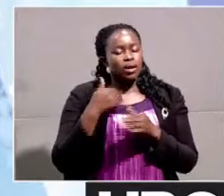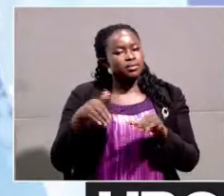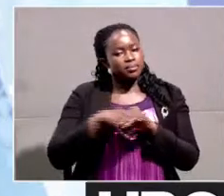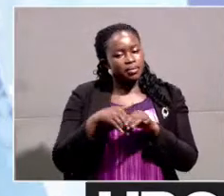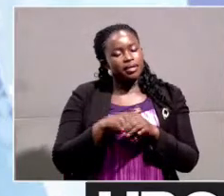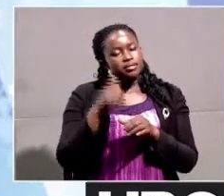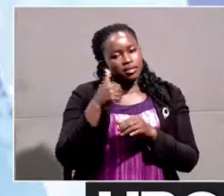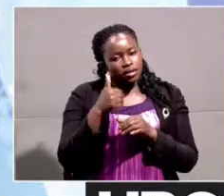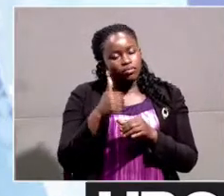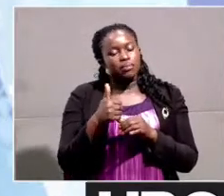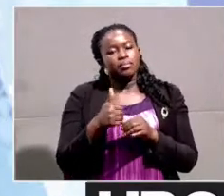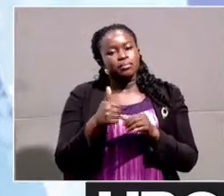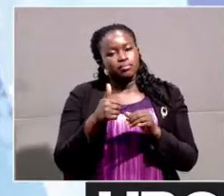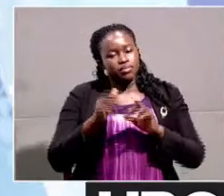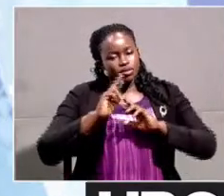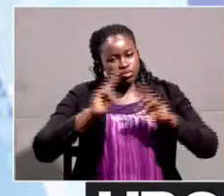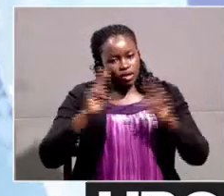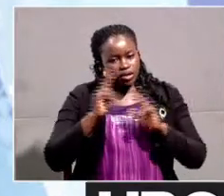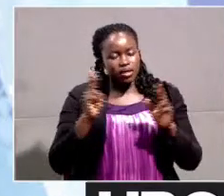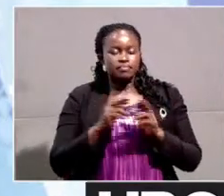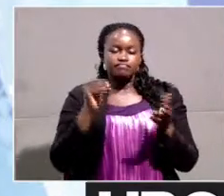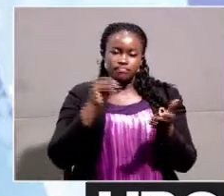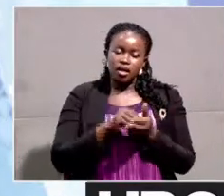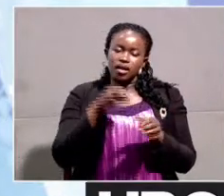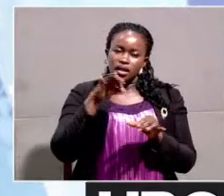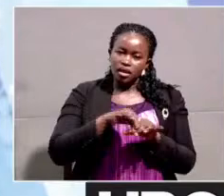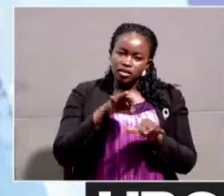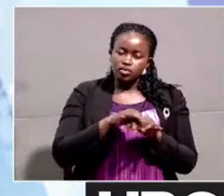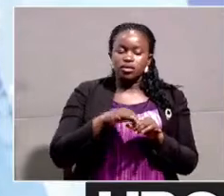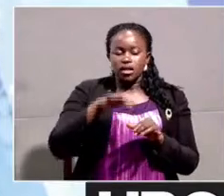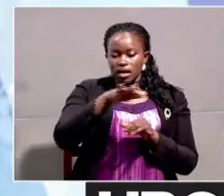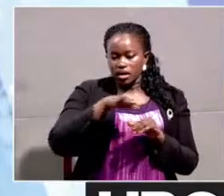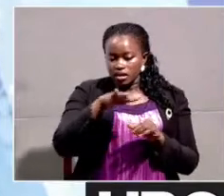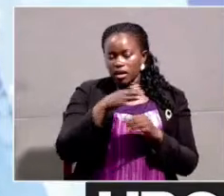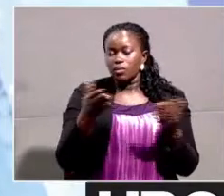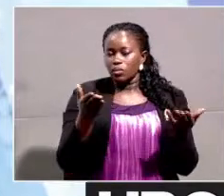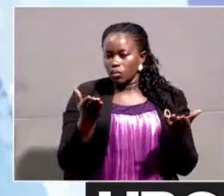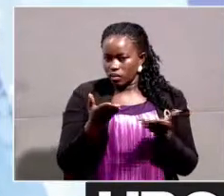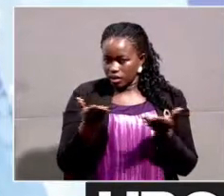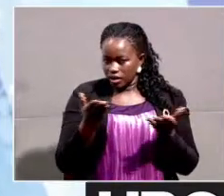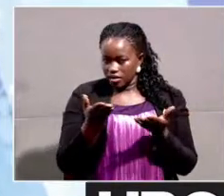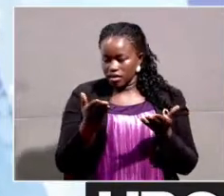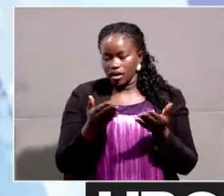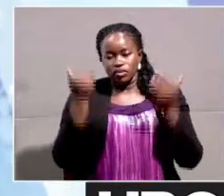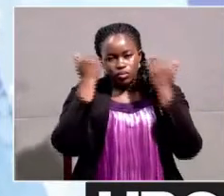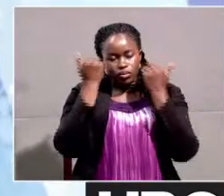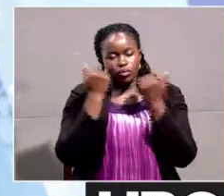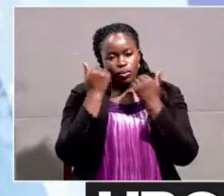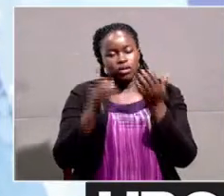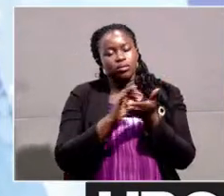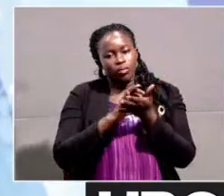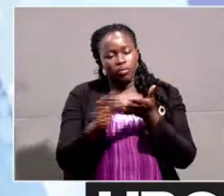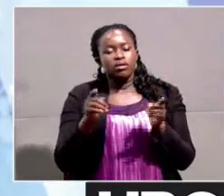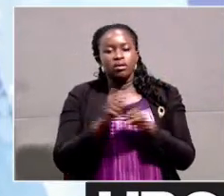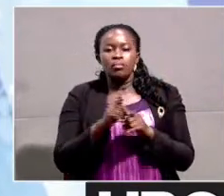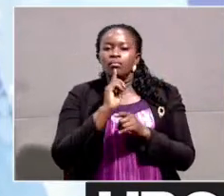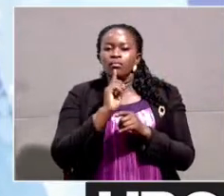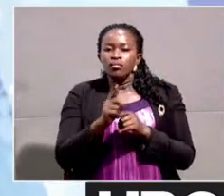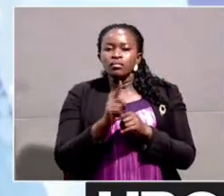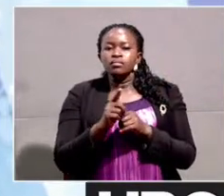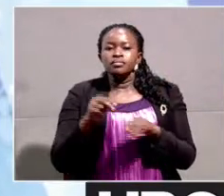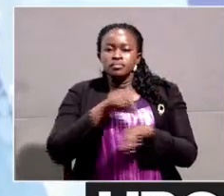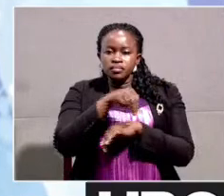members to prepare for the by-elections in the areas where the courts nullified and directed the